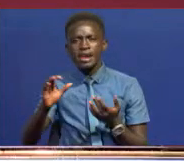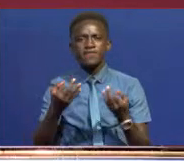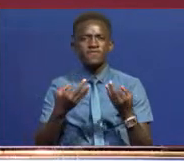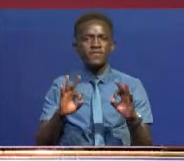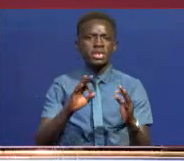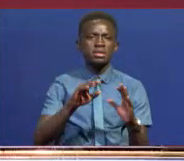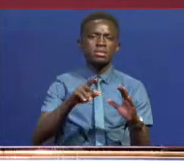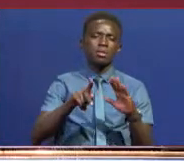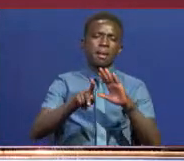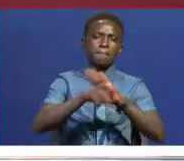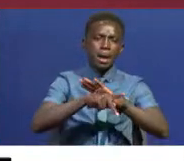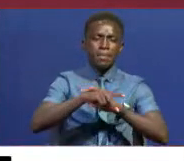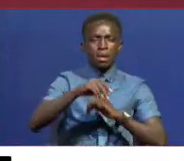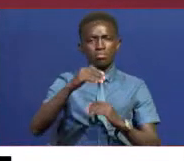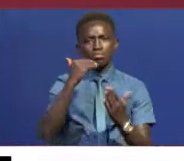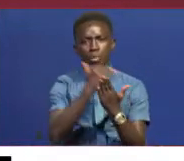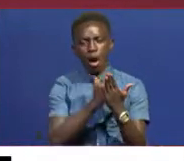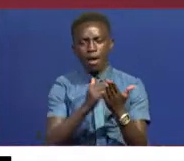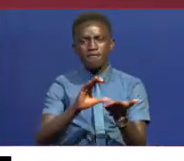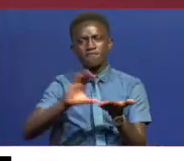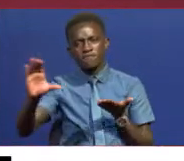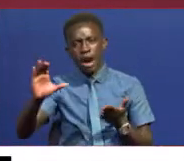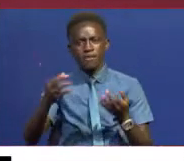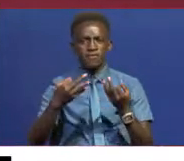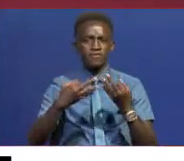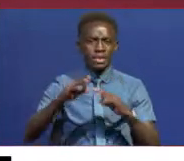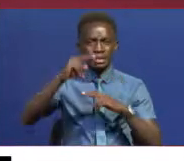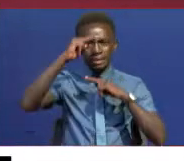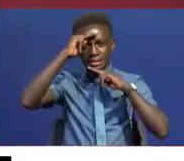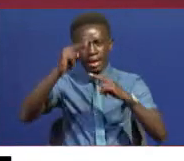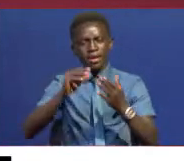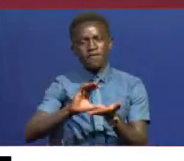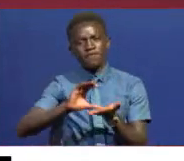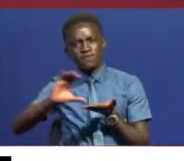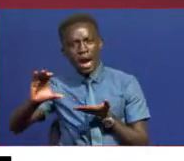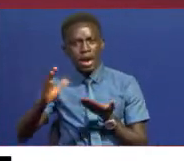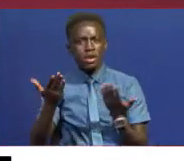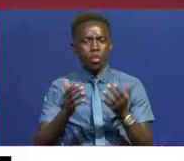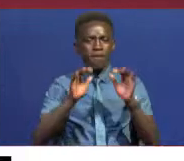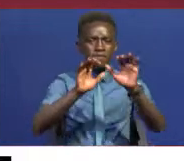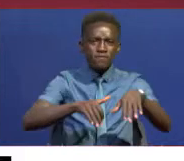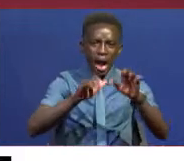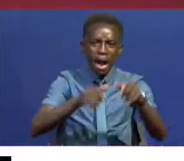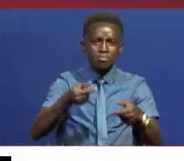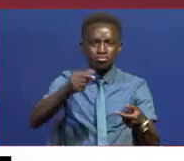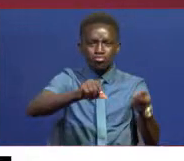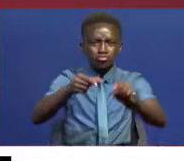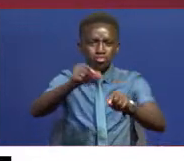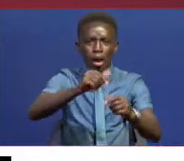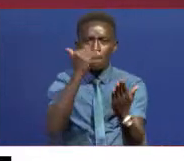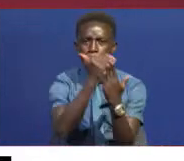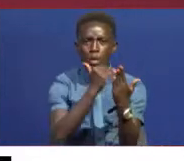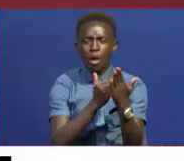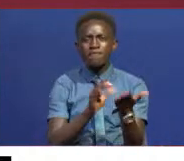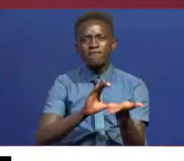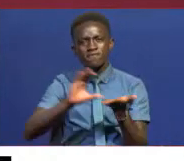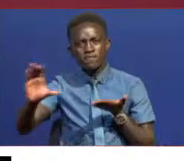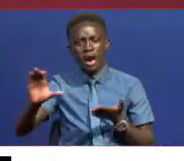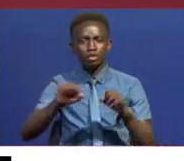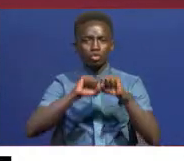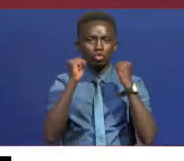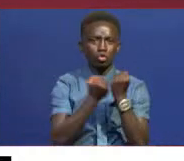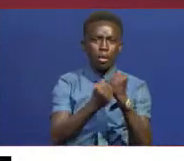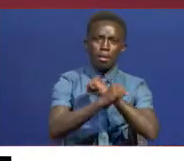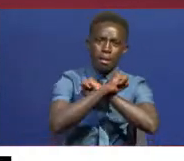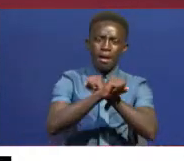fund our free secondary program, to fund our fertilizer subsidy program, to fund our social protection, to fund